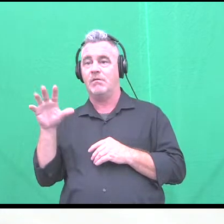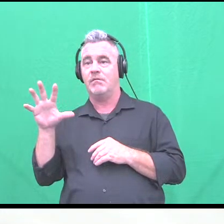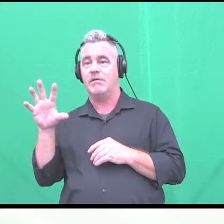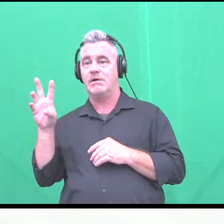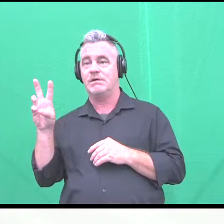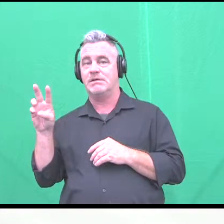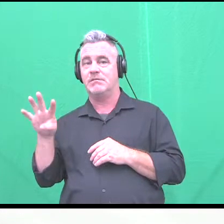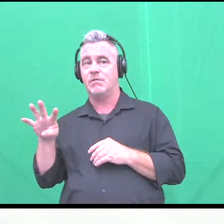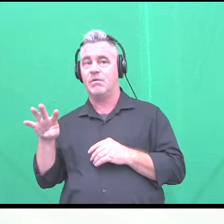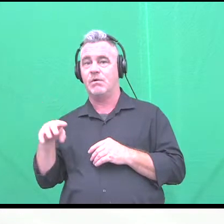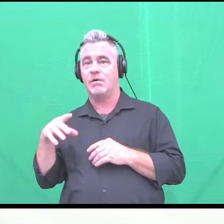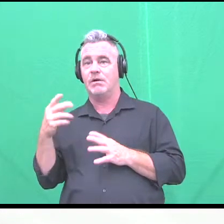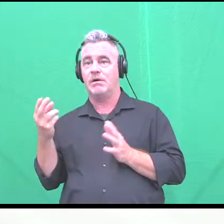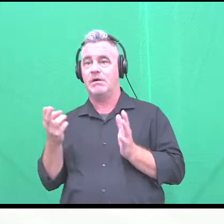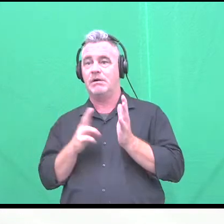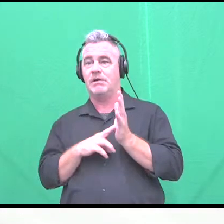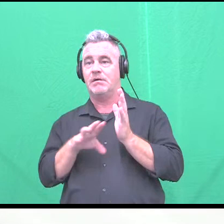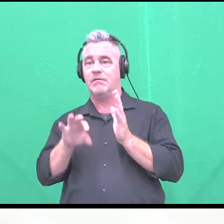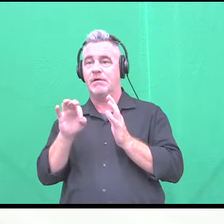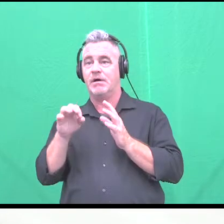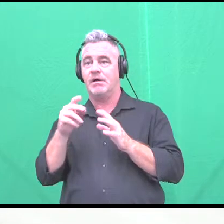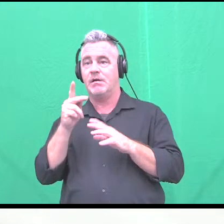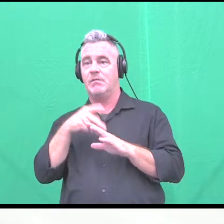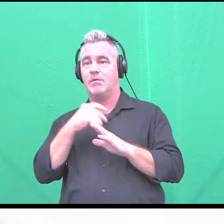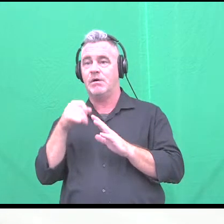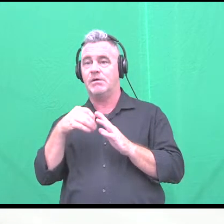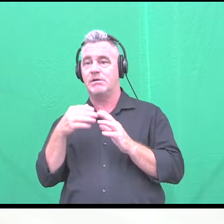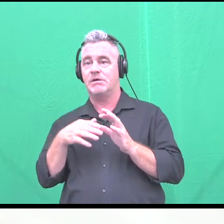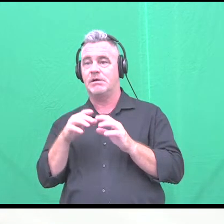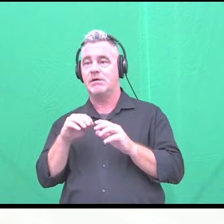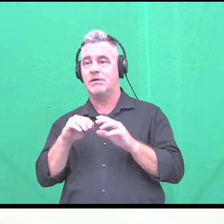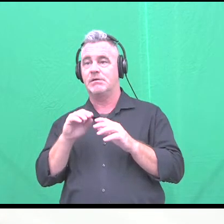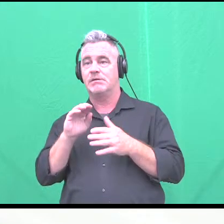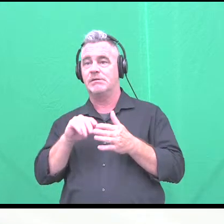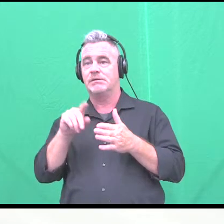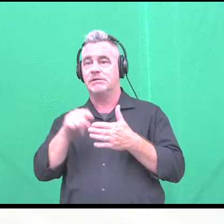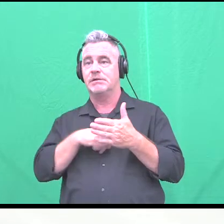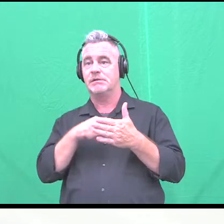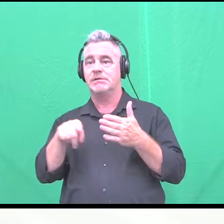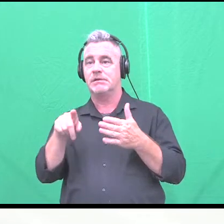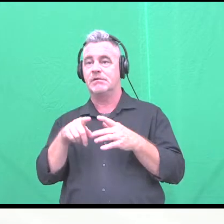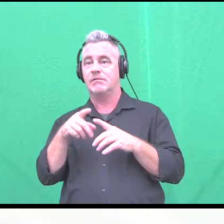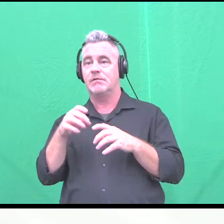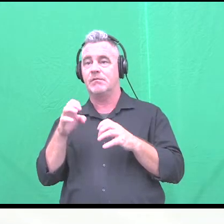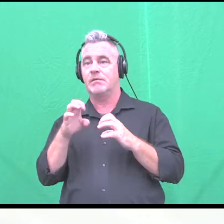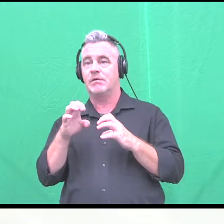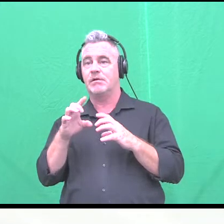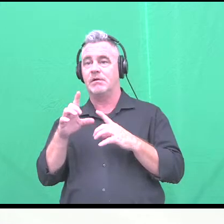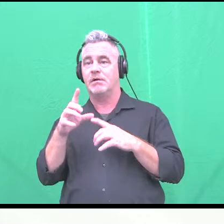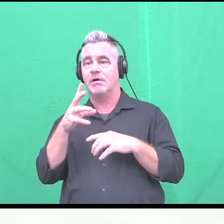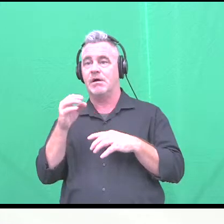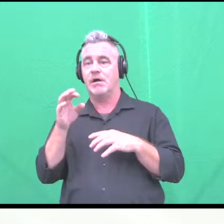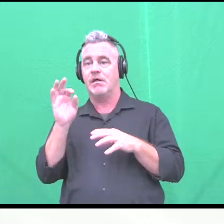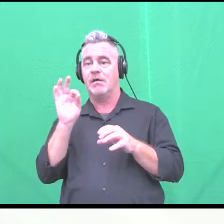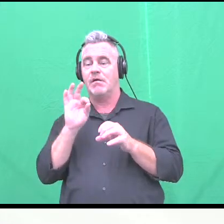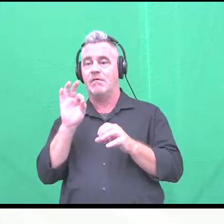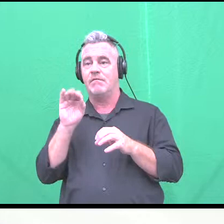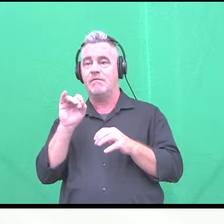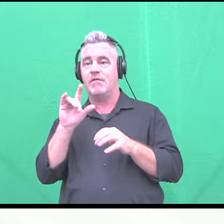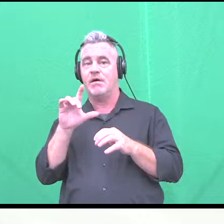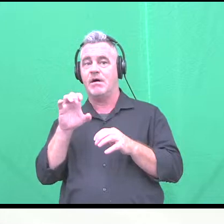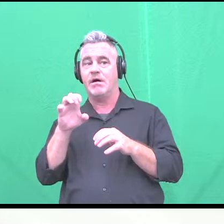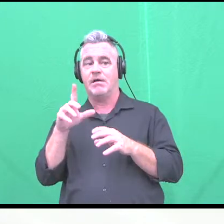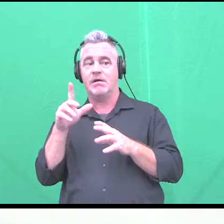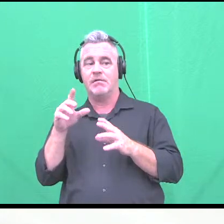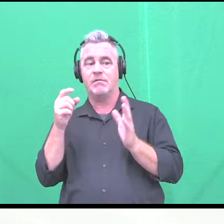2020-2021-64, finding the projects exempt from the California Environmental Quality Act, and approving the filing and recordation of a notice of exception